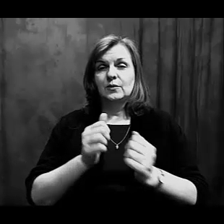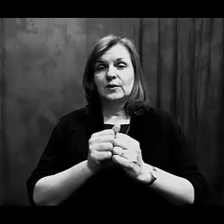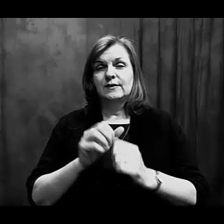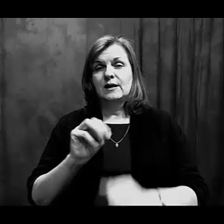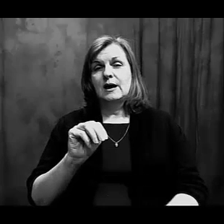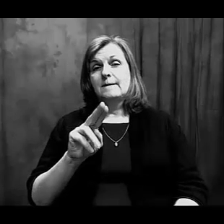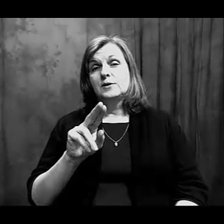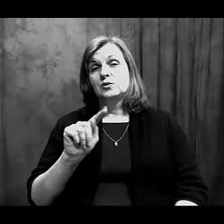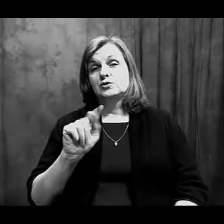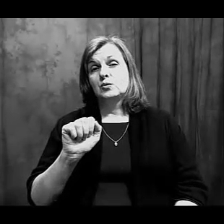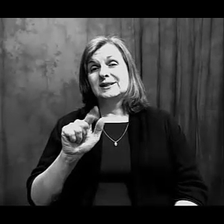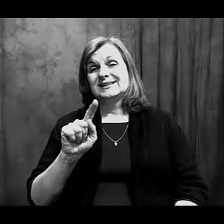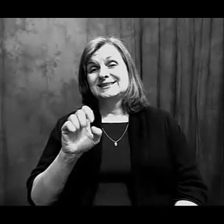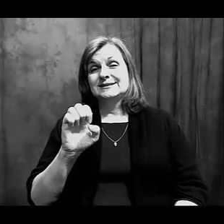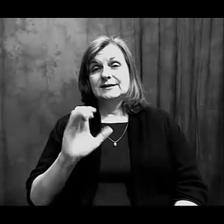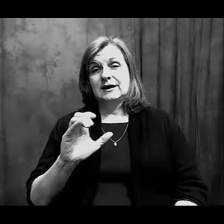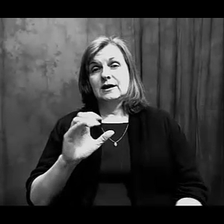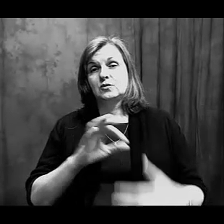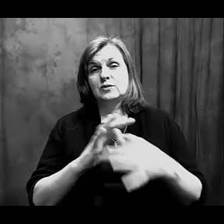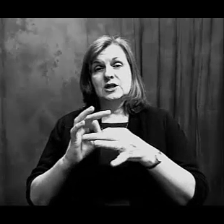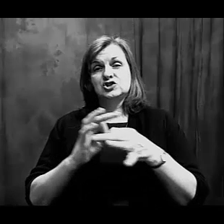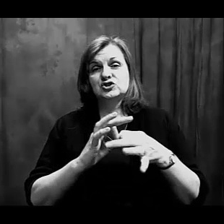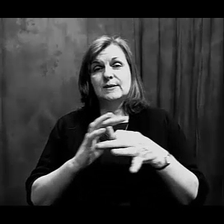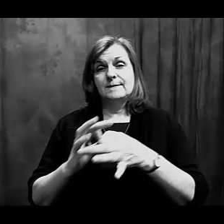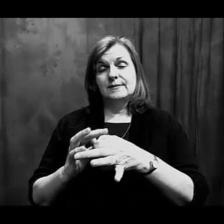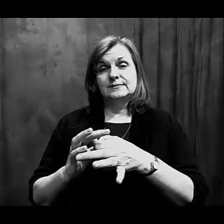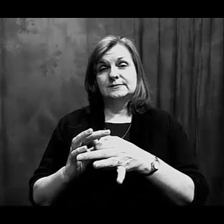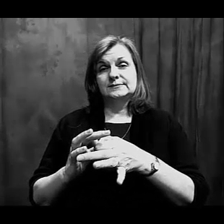in a mutualistic relationship.